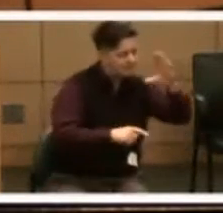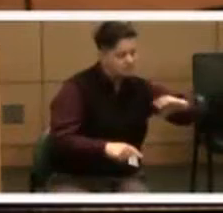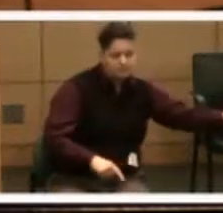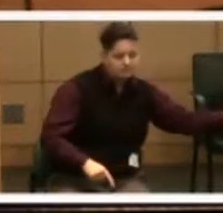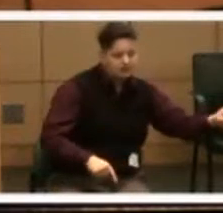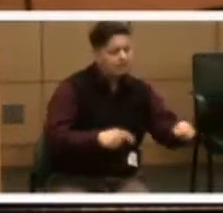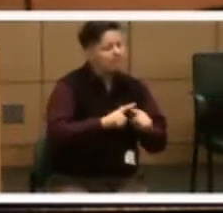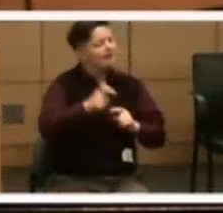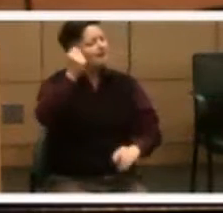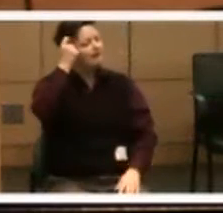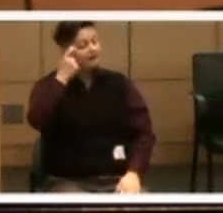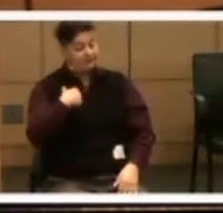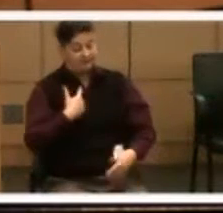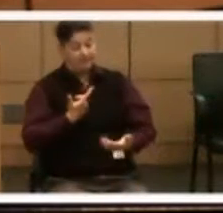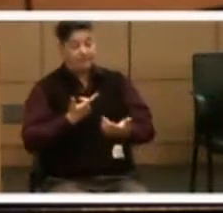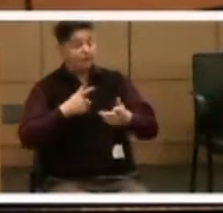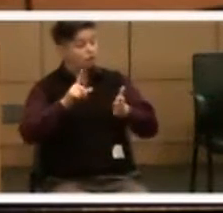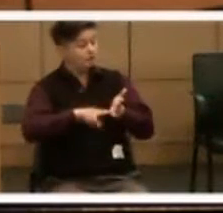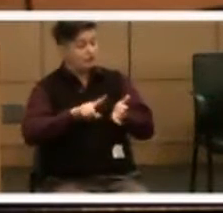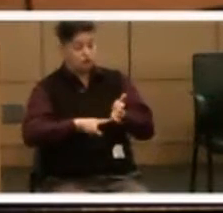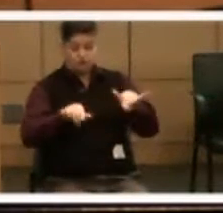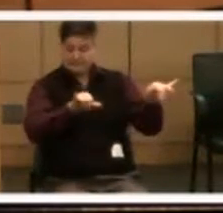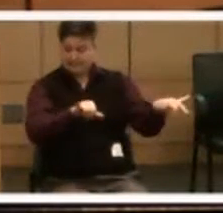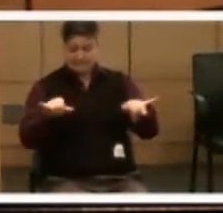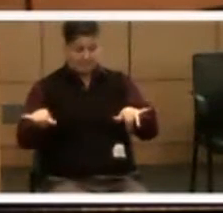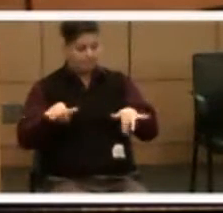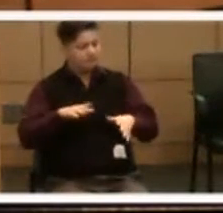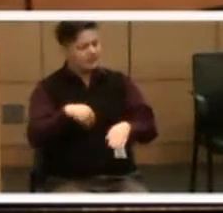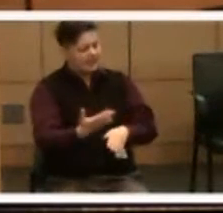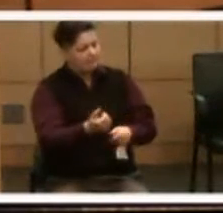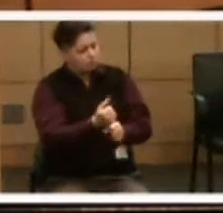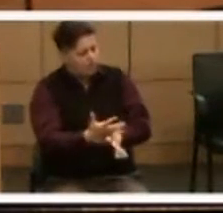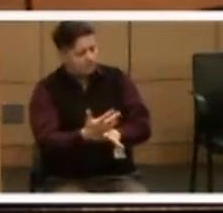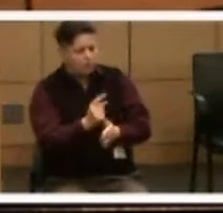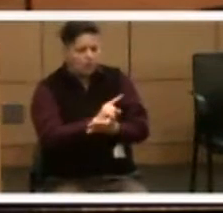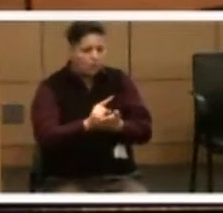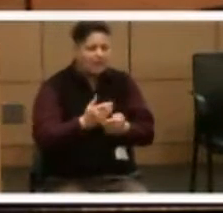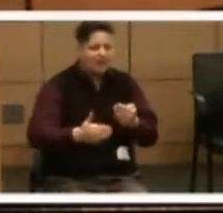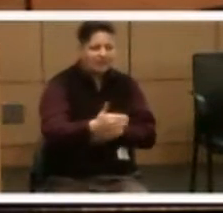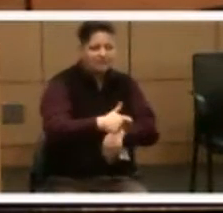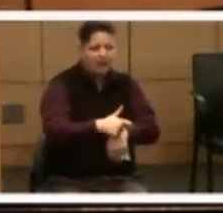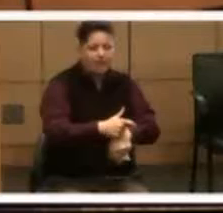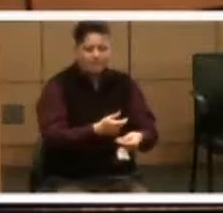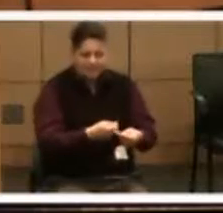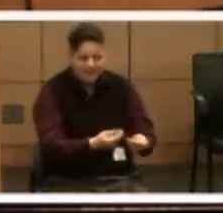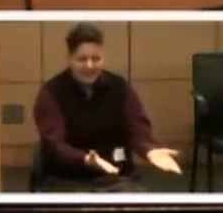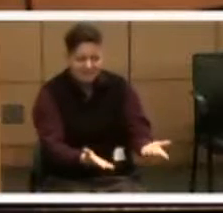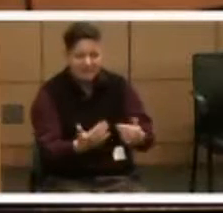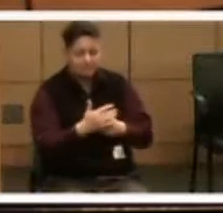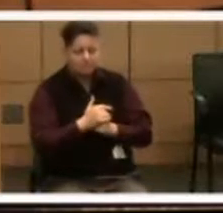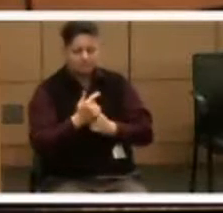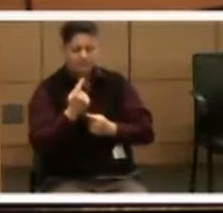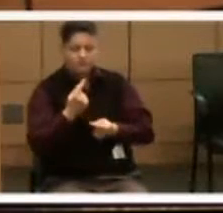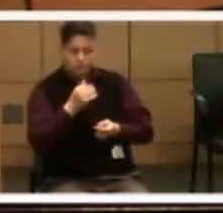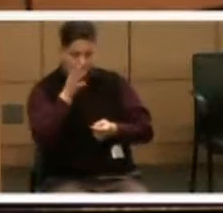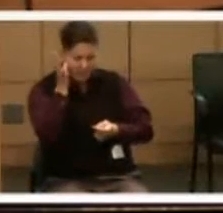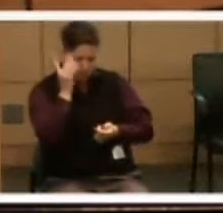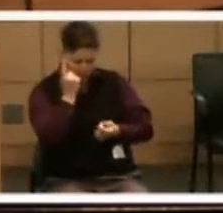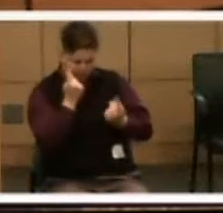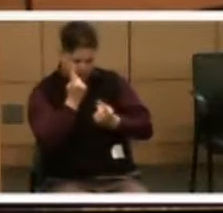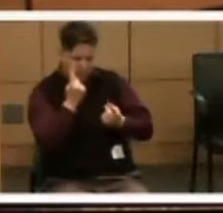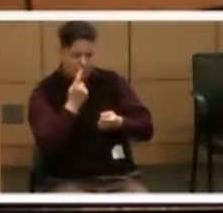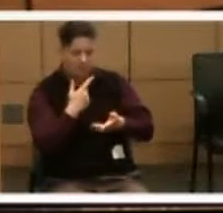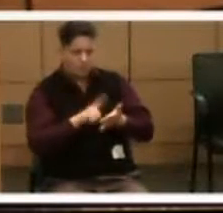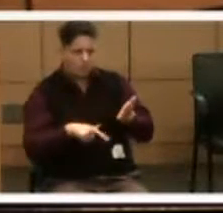They gave them this questionnaire like about a week ahead of time so they can think about what their infants were doing. Plus,